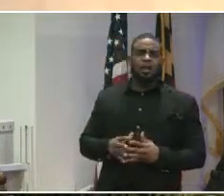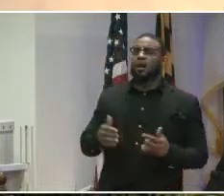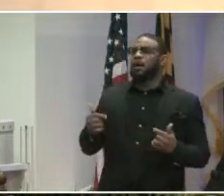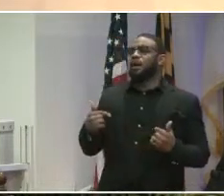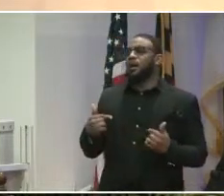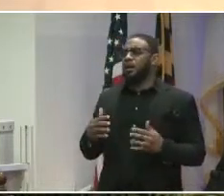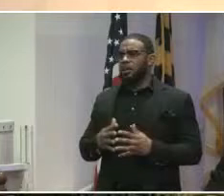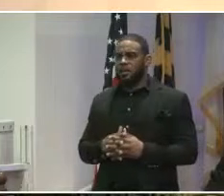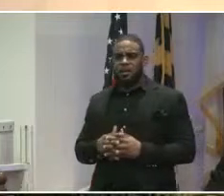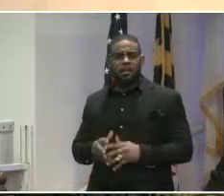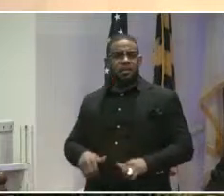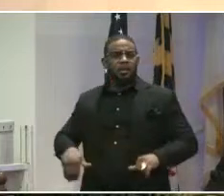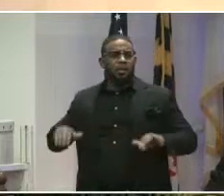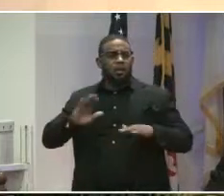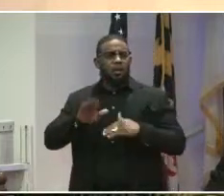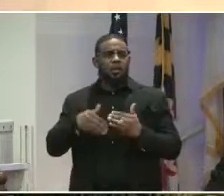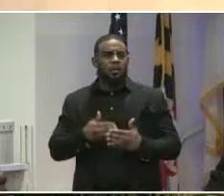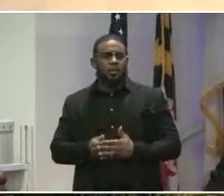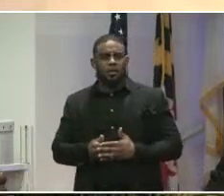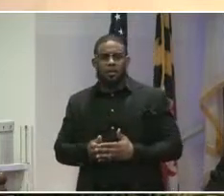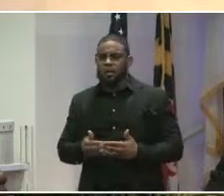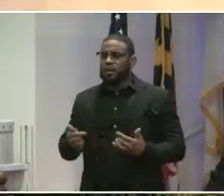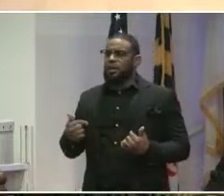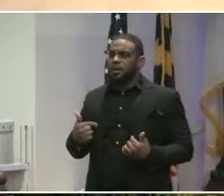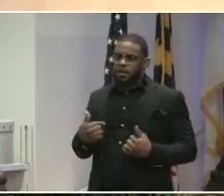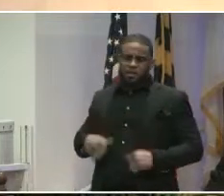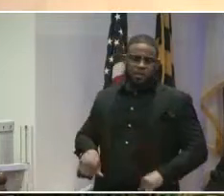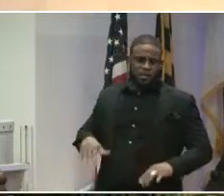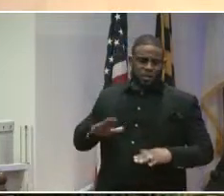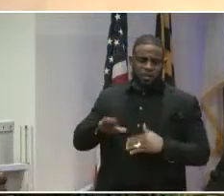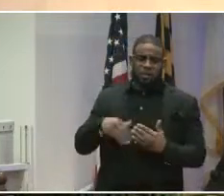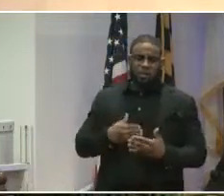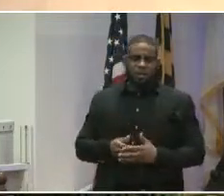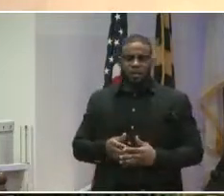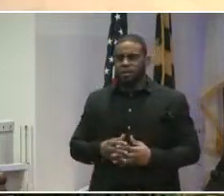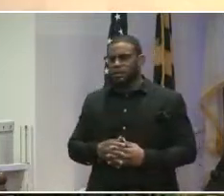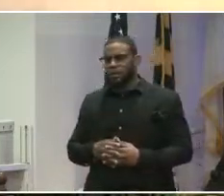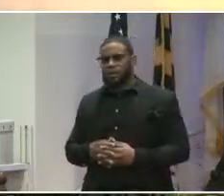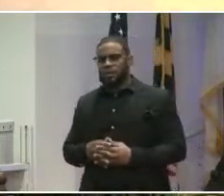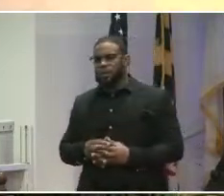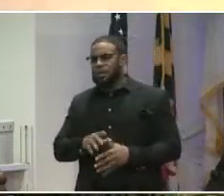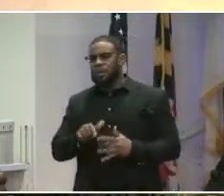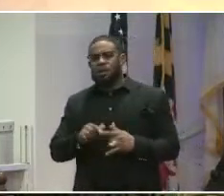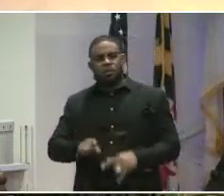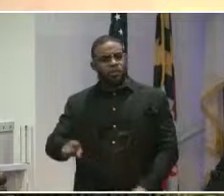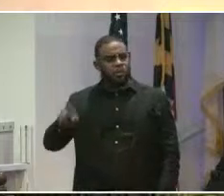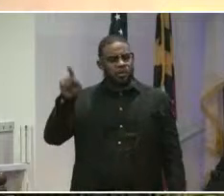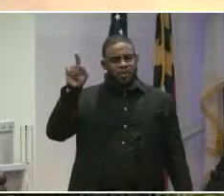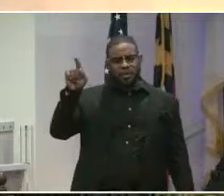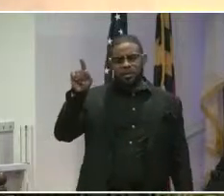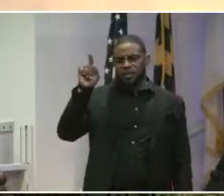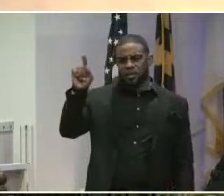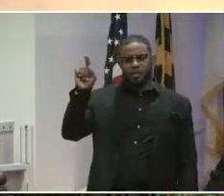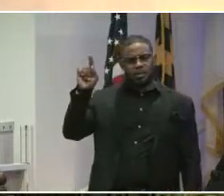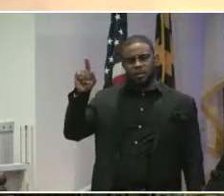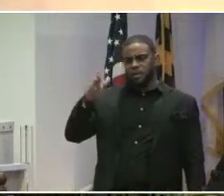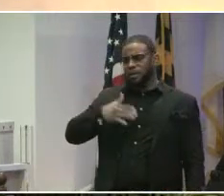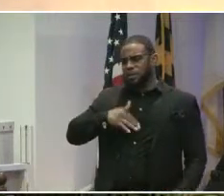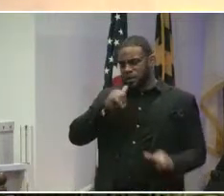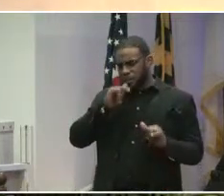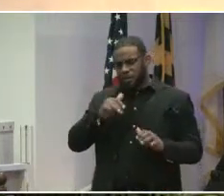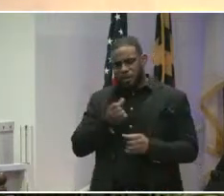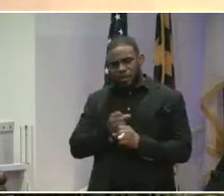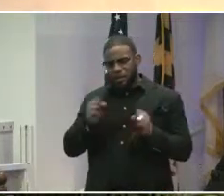I surrender all, I surrender all to thee, my